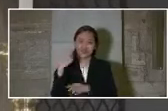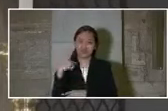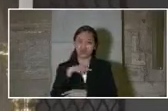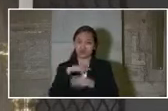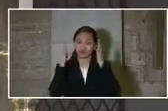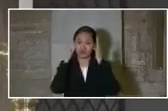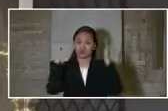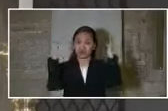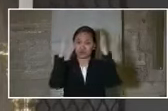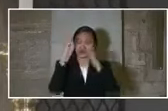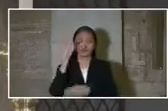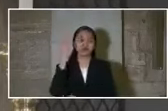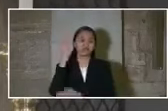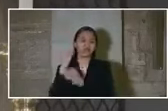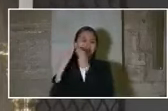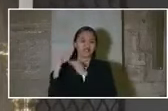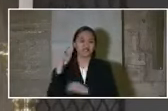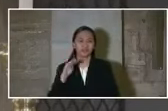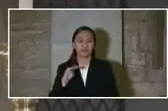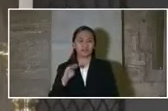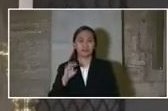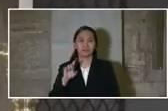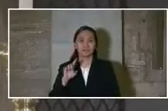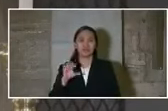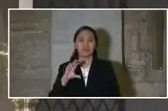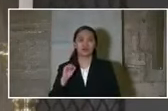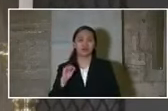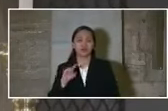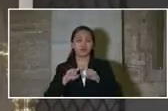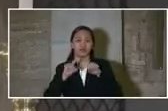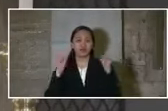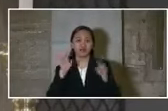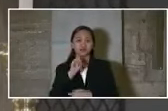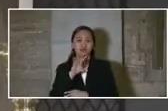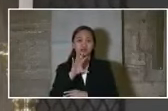obispo dati ay nasa Mexico pa. But in